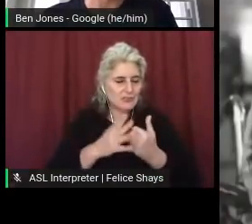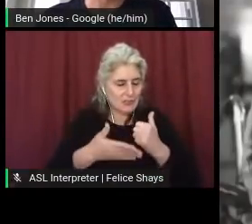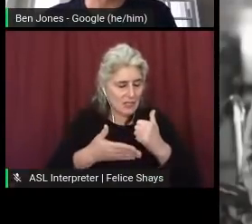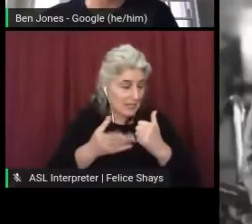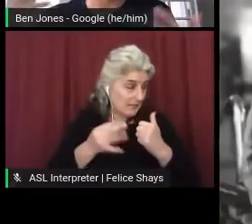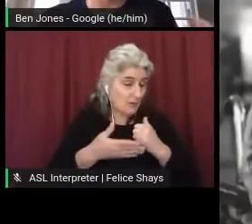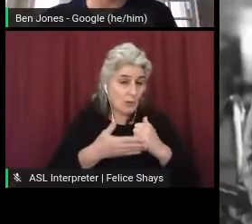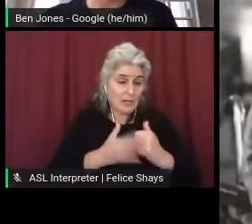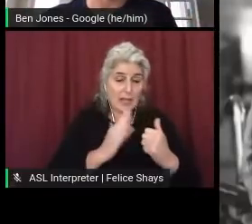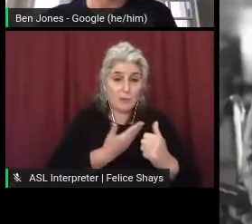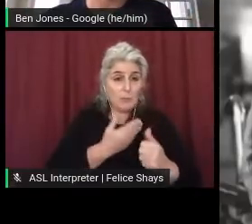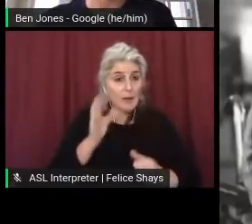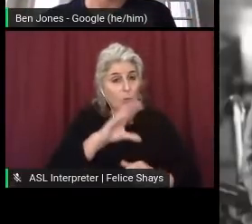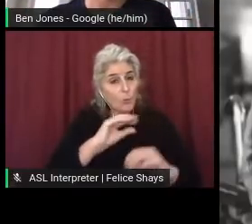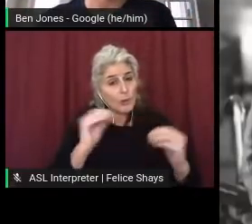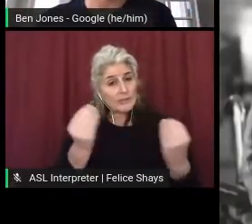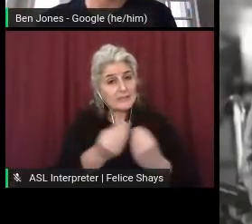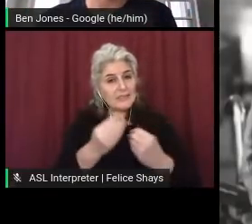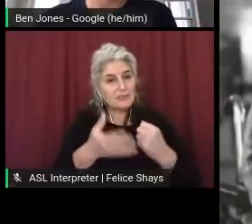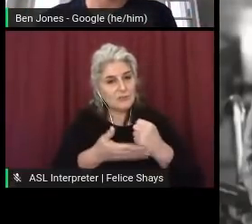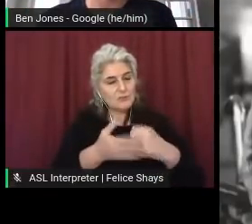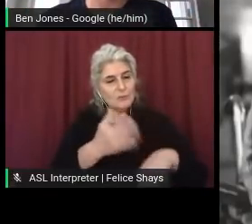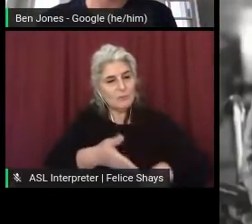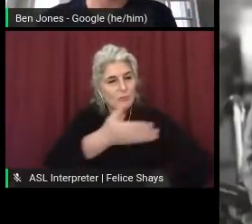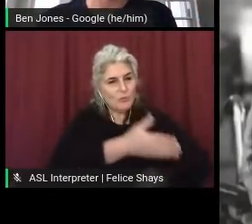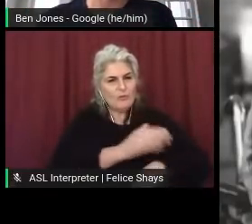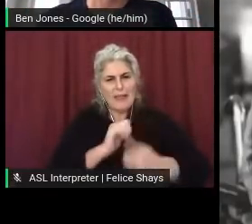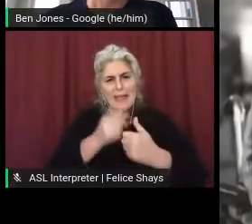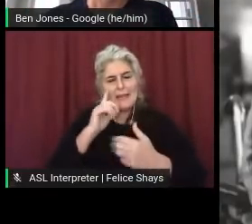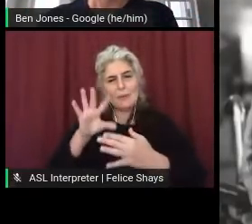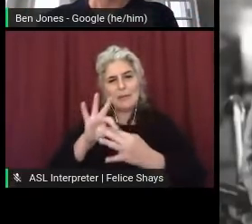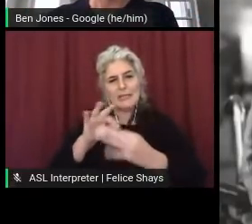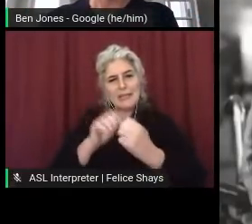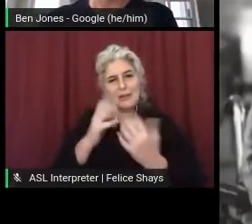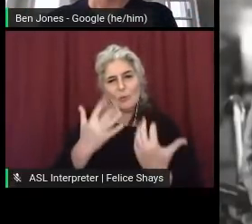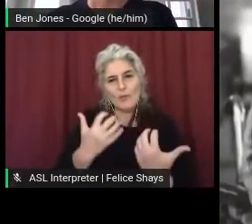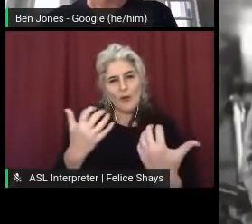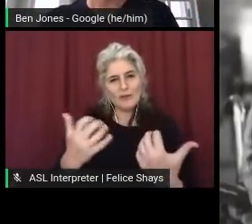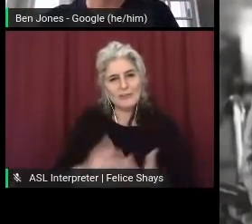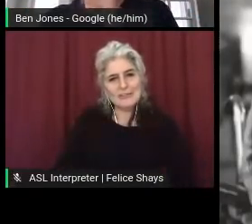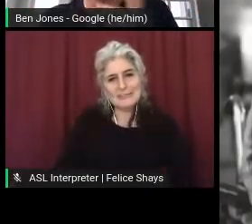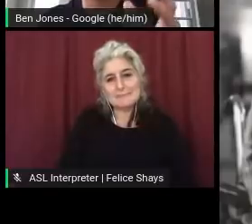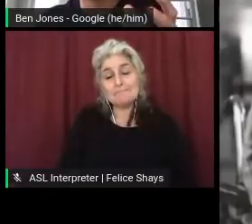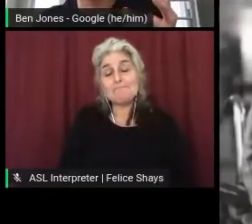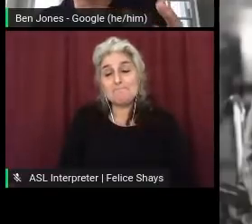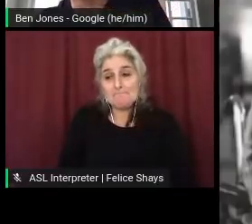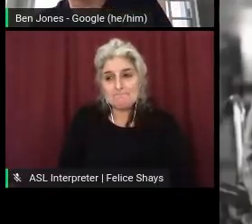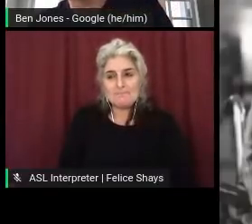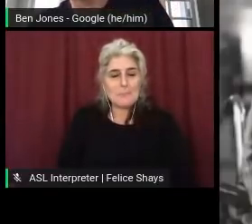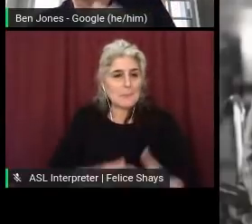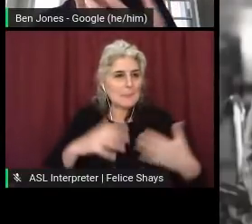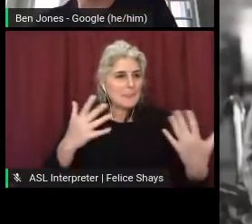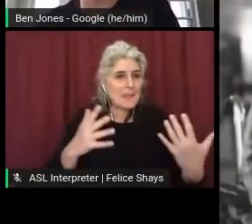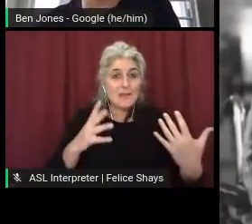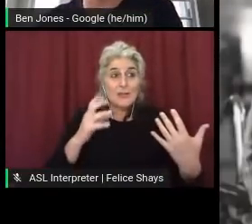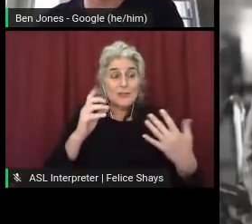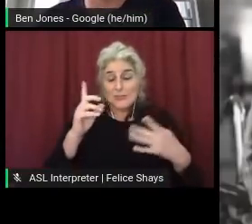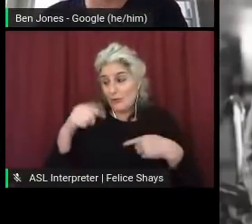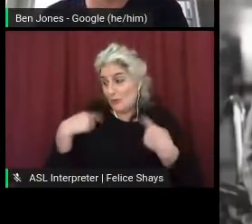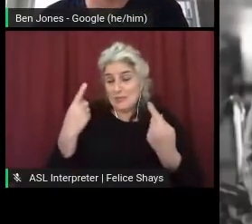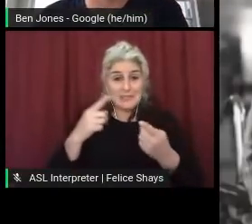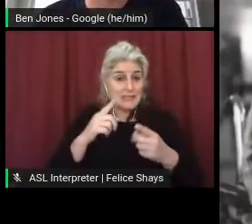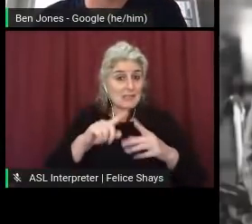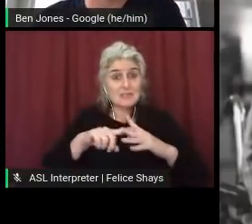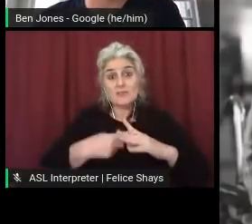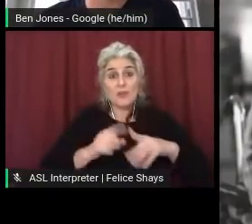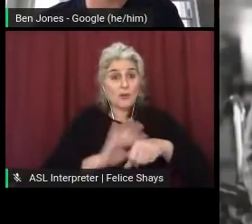thrive and survive and create connection to the audiences that we seek. So how have we moved forward since then? Well, we've started to get